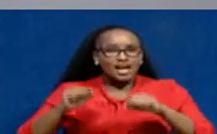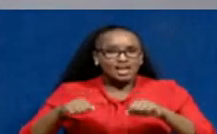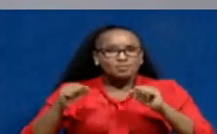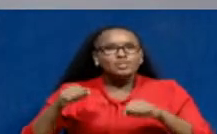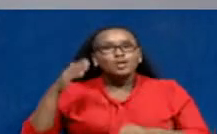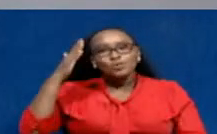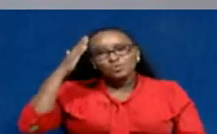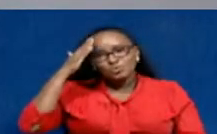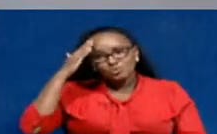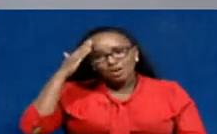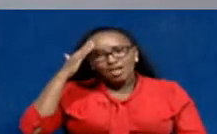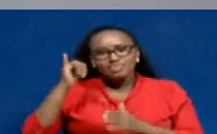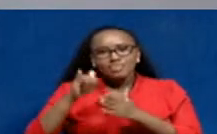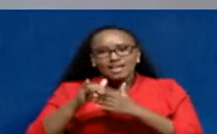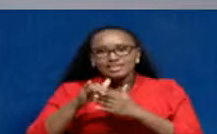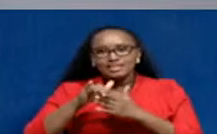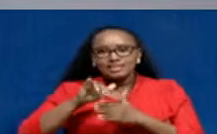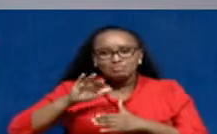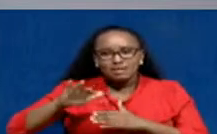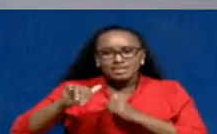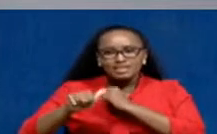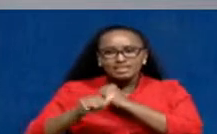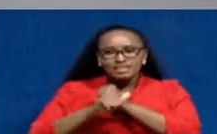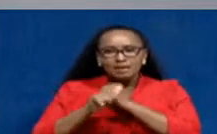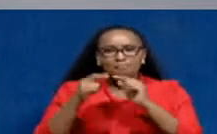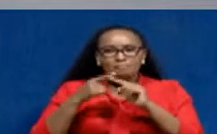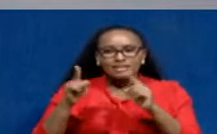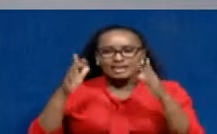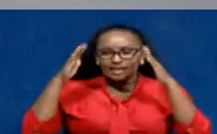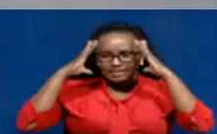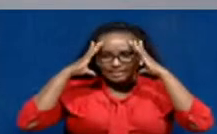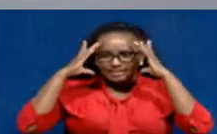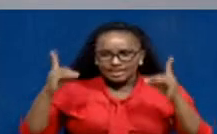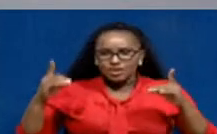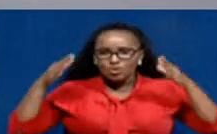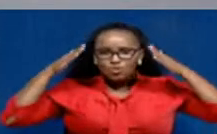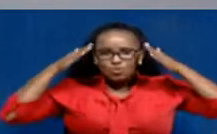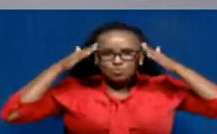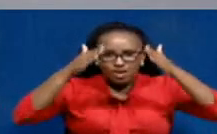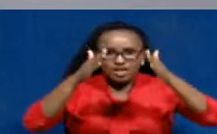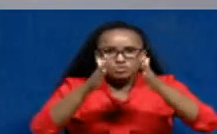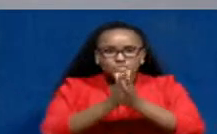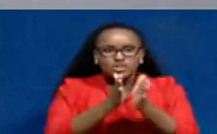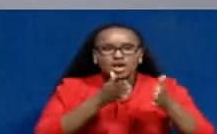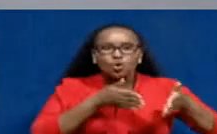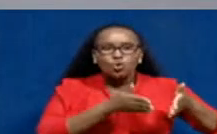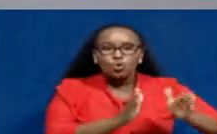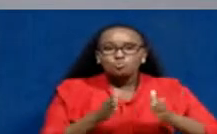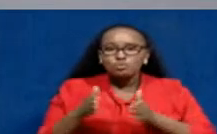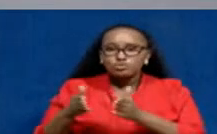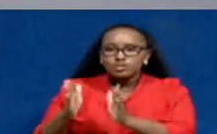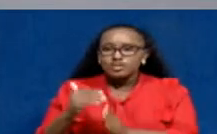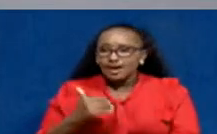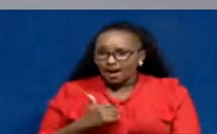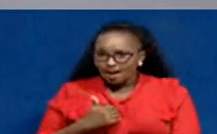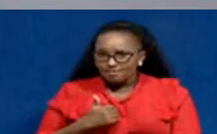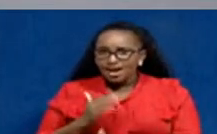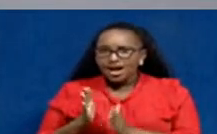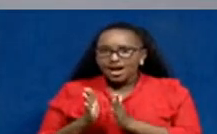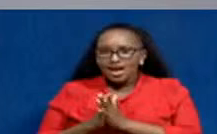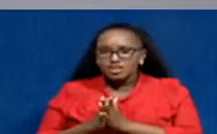the impending danger, but chose to focus on the attendant opportunities. And